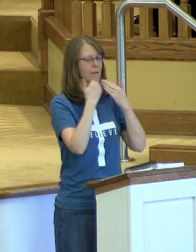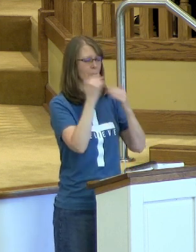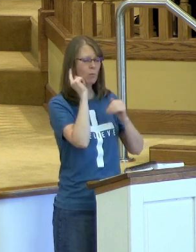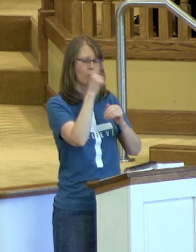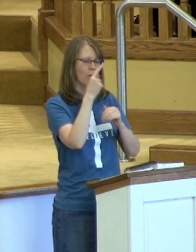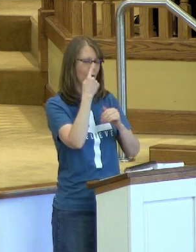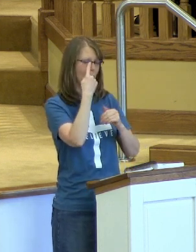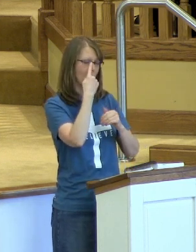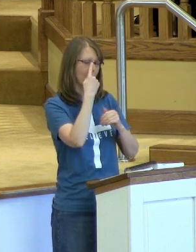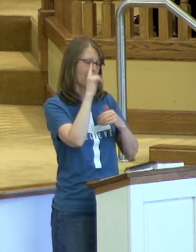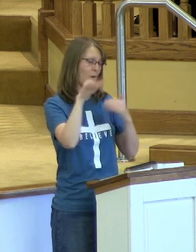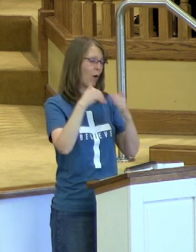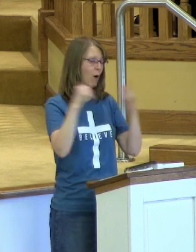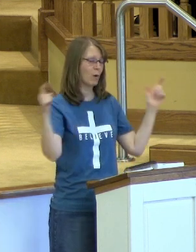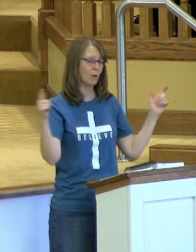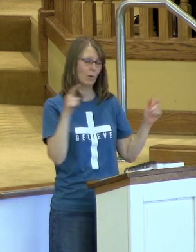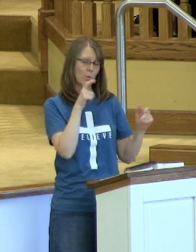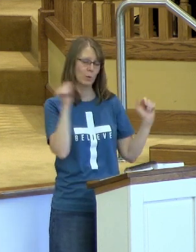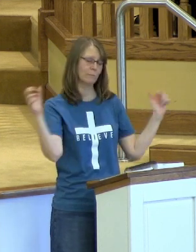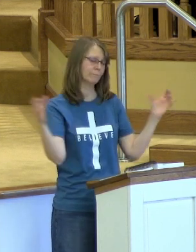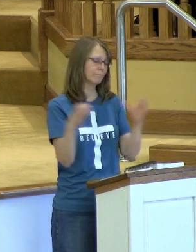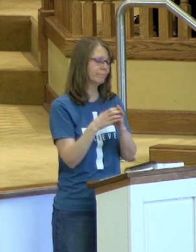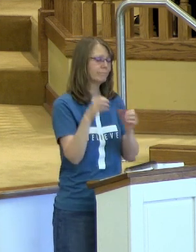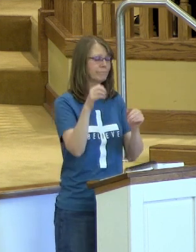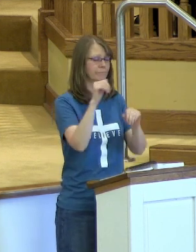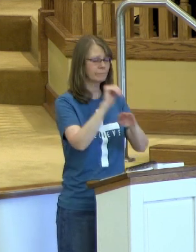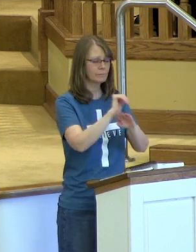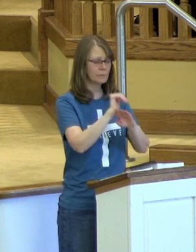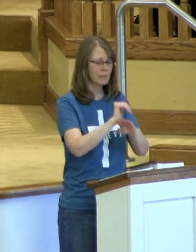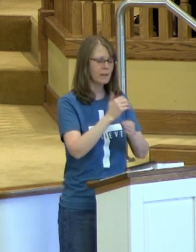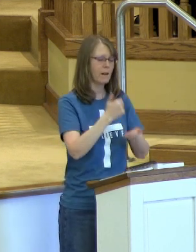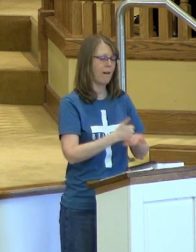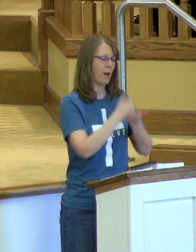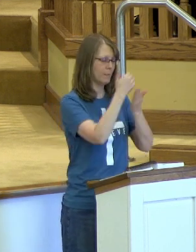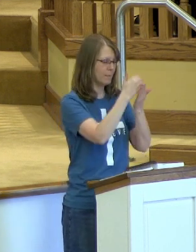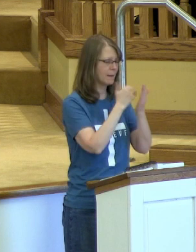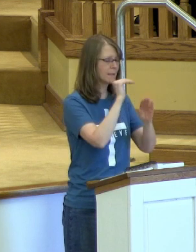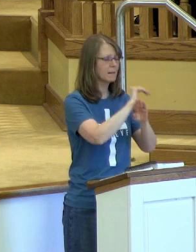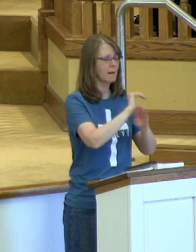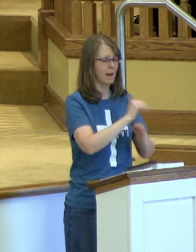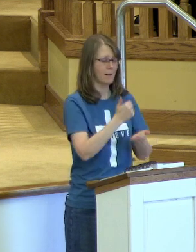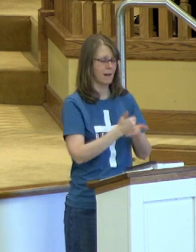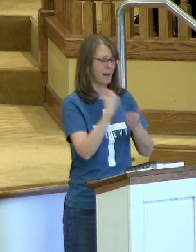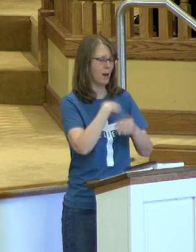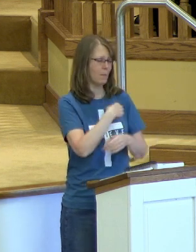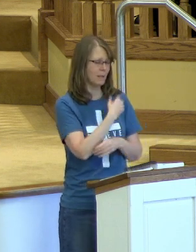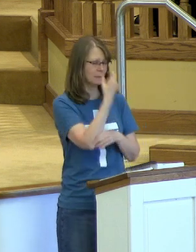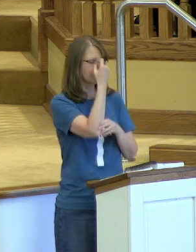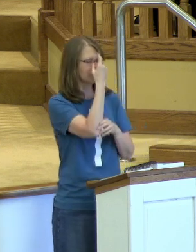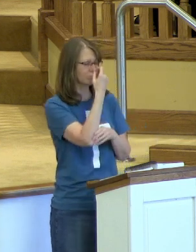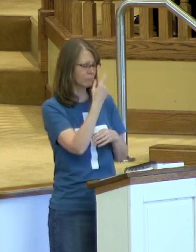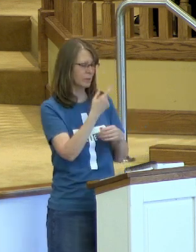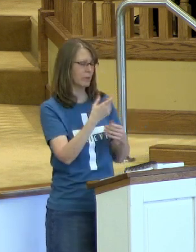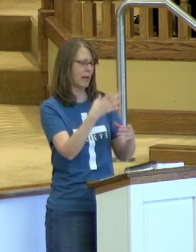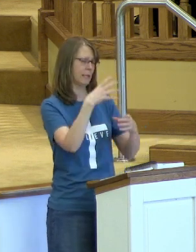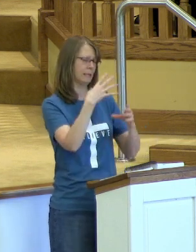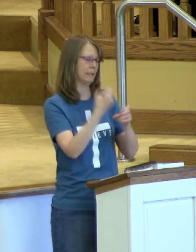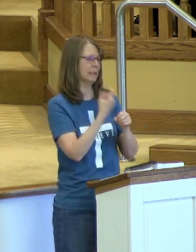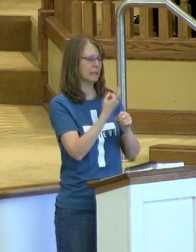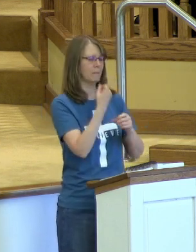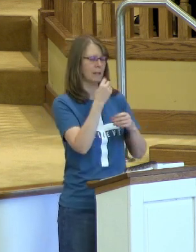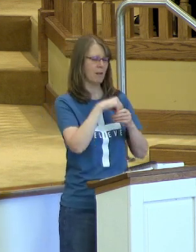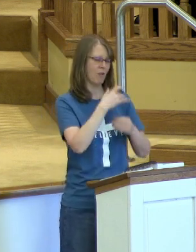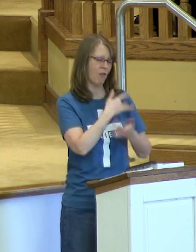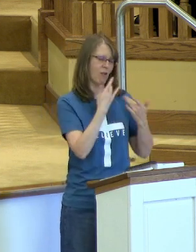gather here tonight. Please be with the message tonight. Please be with Dad as he preaches to us. Help us all to get something from it. Thank you for being so good to us, and thank you for loving us. In your name we